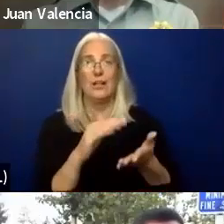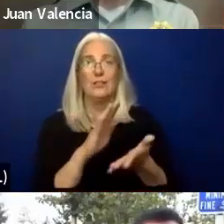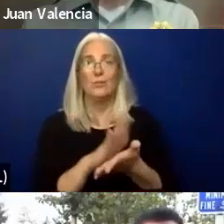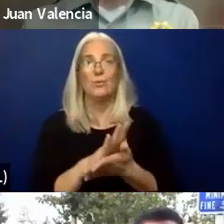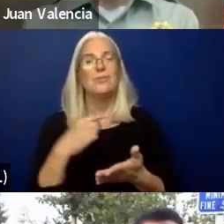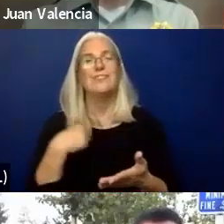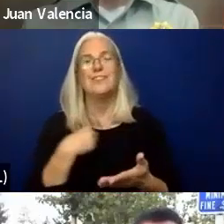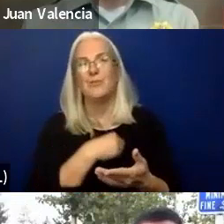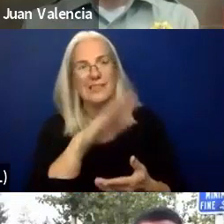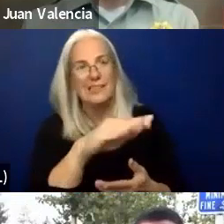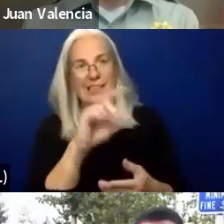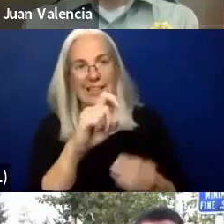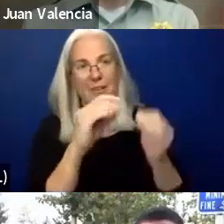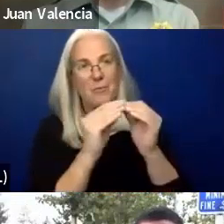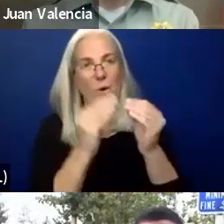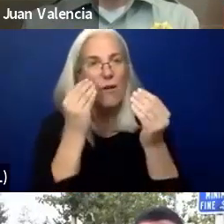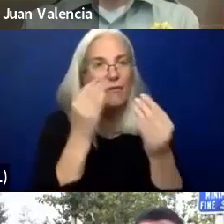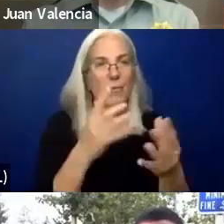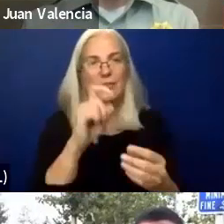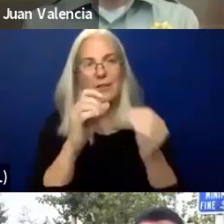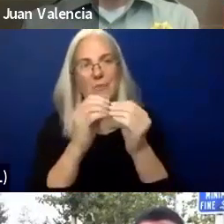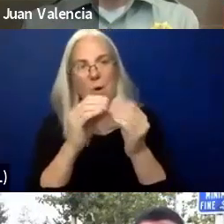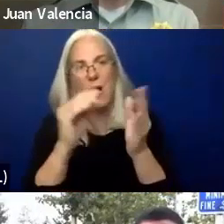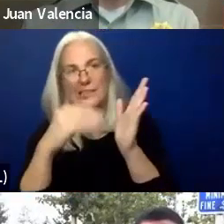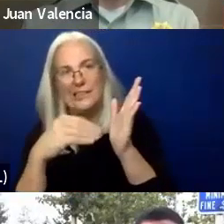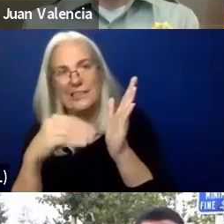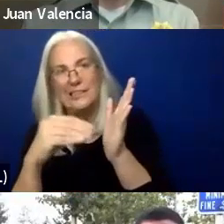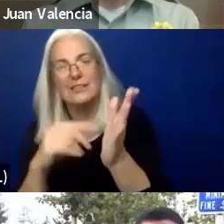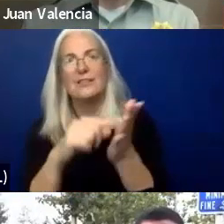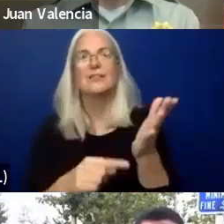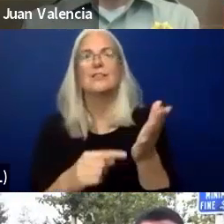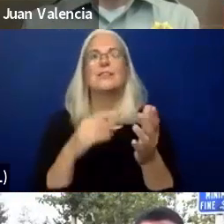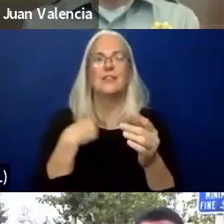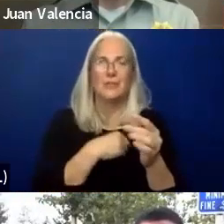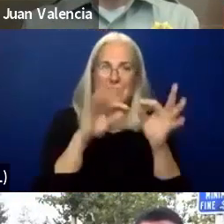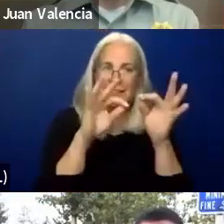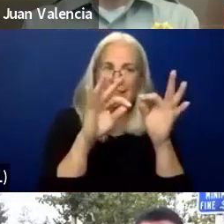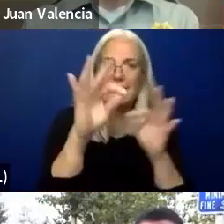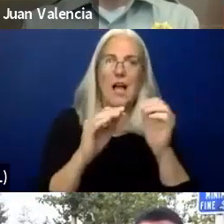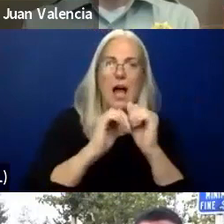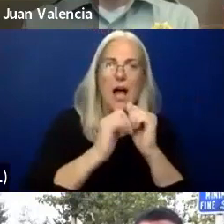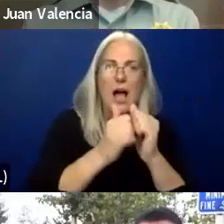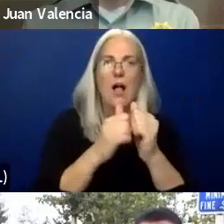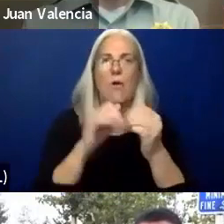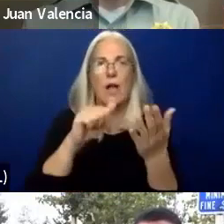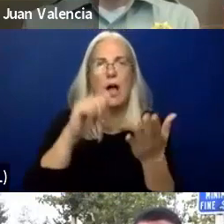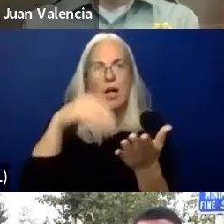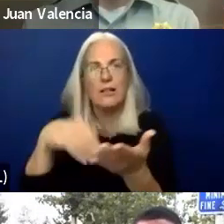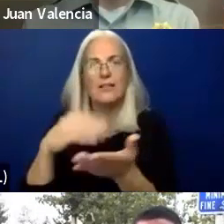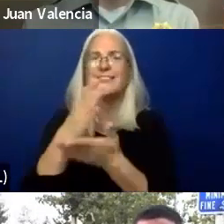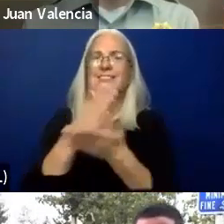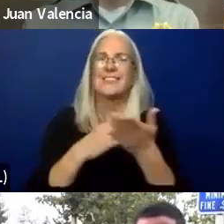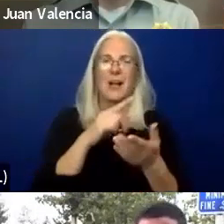waivers, specific things that we've gone through and noted need to be updated or clarified in order for us to move forward with the